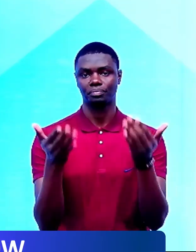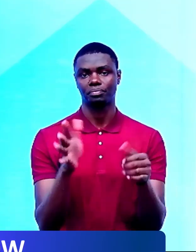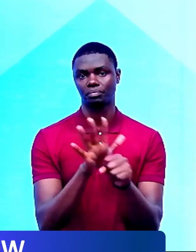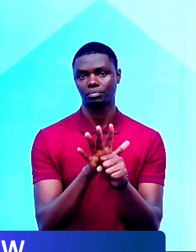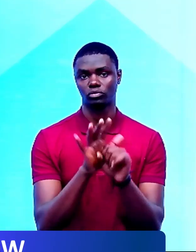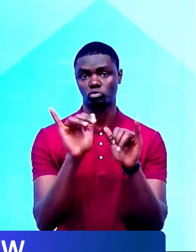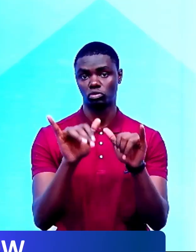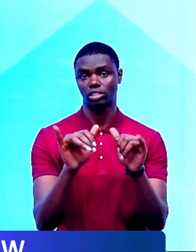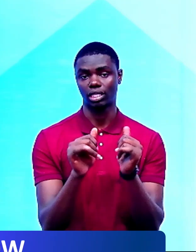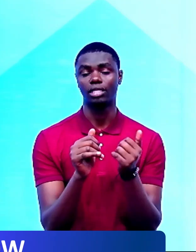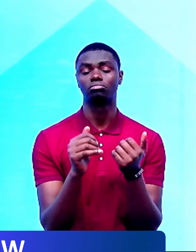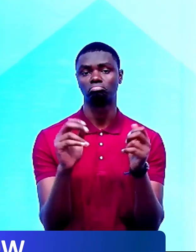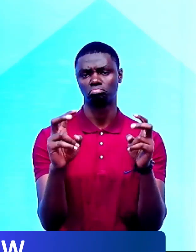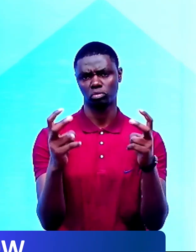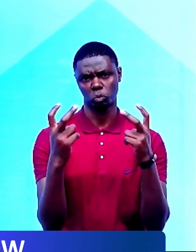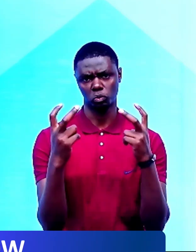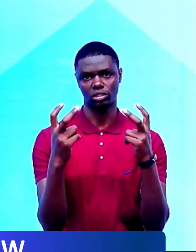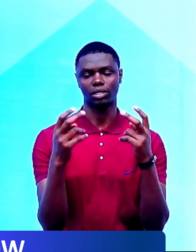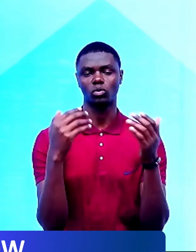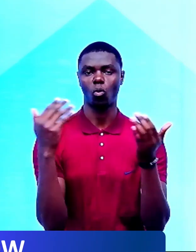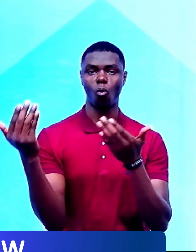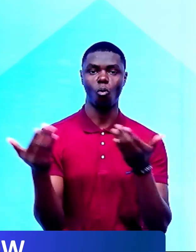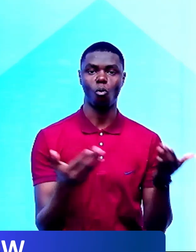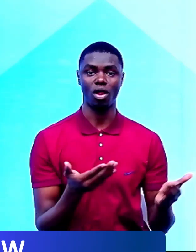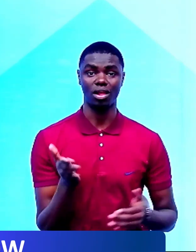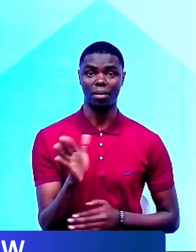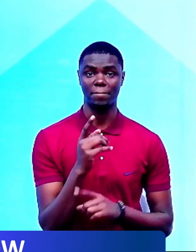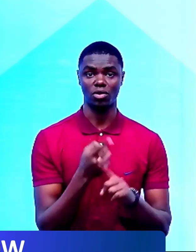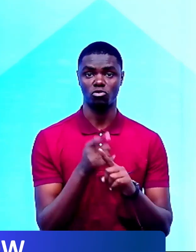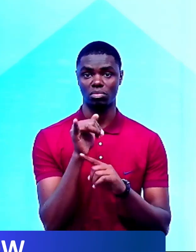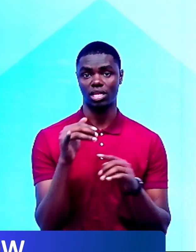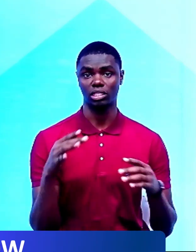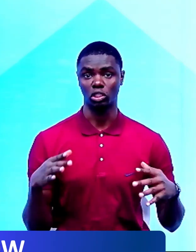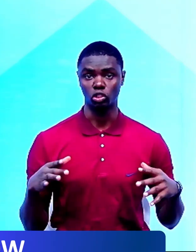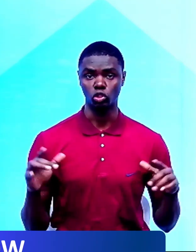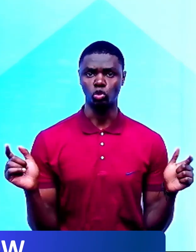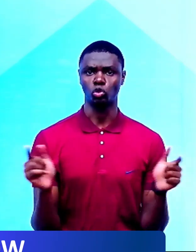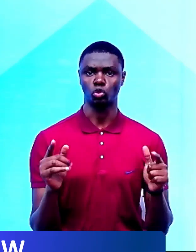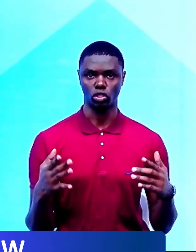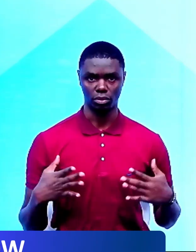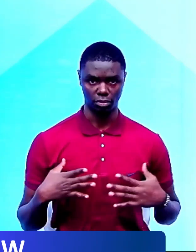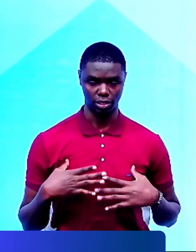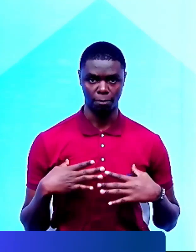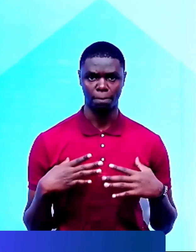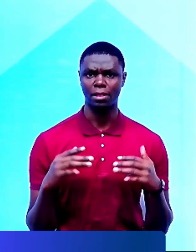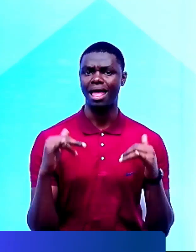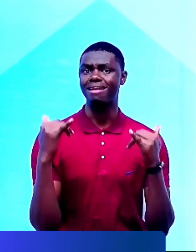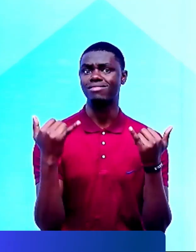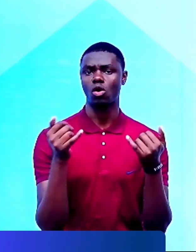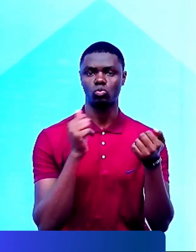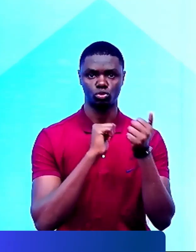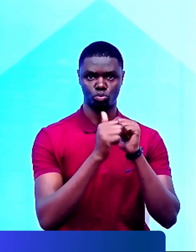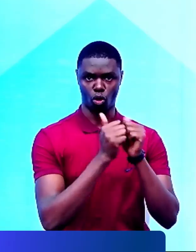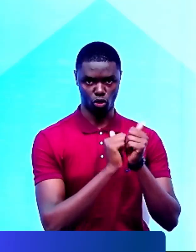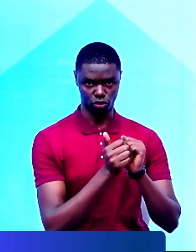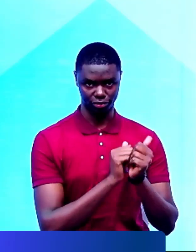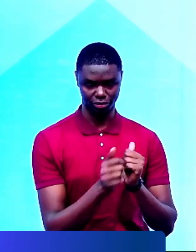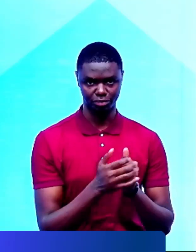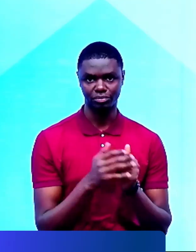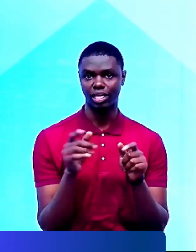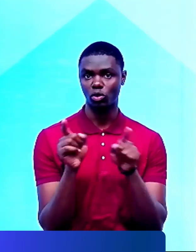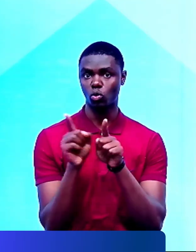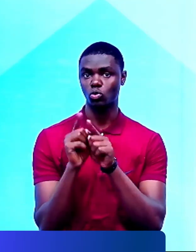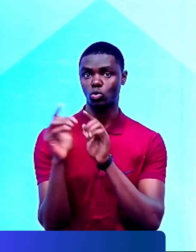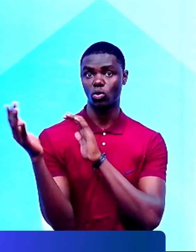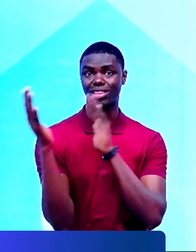for staying tuned. Welcome back from that short break. Allow me to get to some sporting action and the